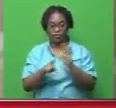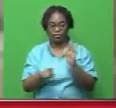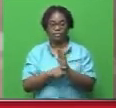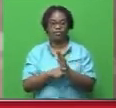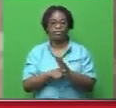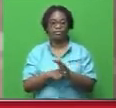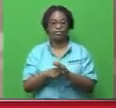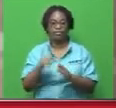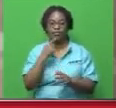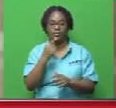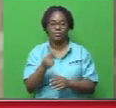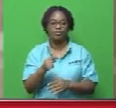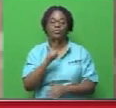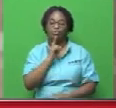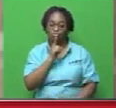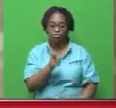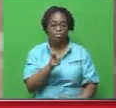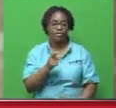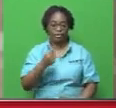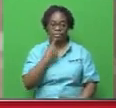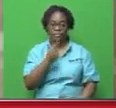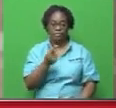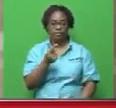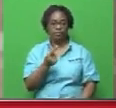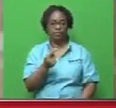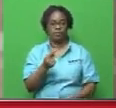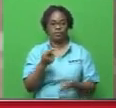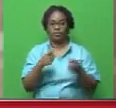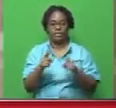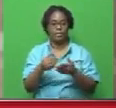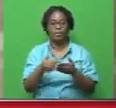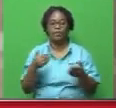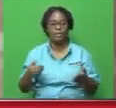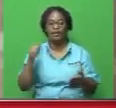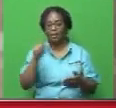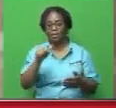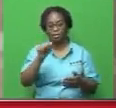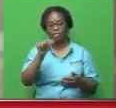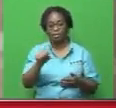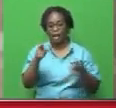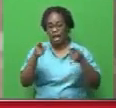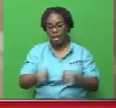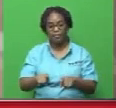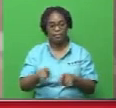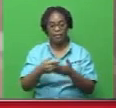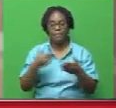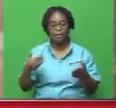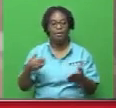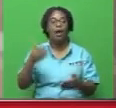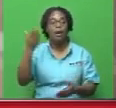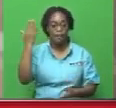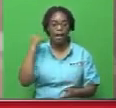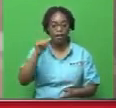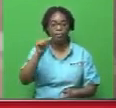was created and, you know, came long before this particular Attorney General was sitting in the seat. But now